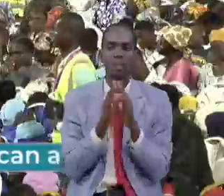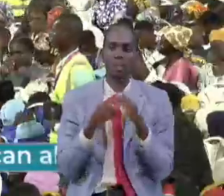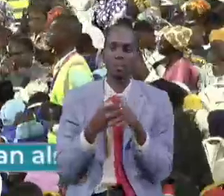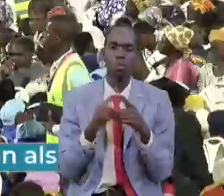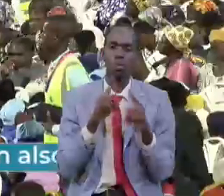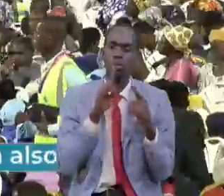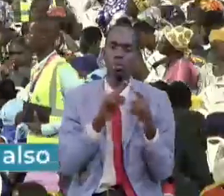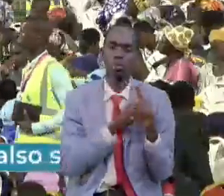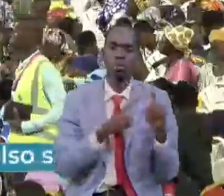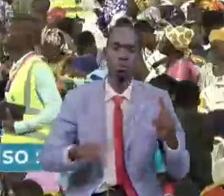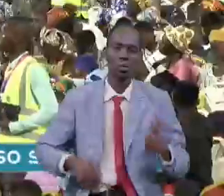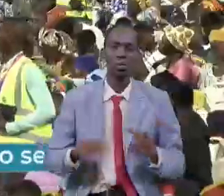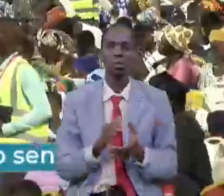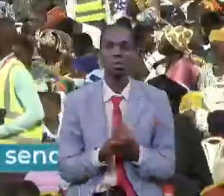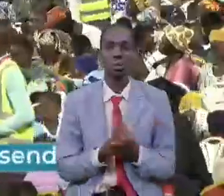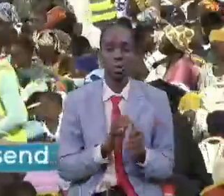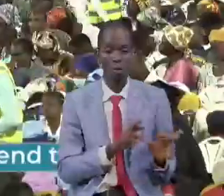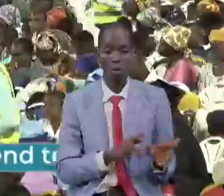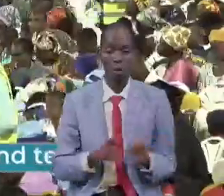Already declarations have gone on.